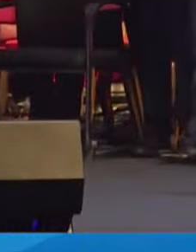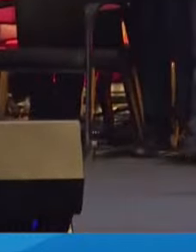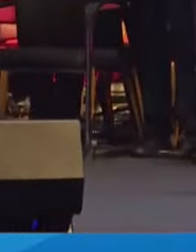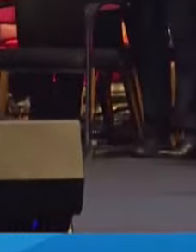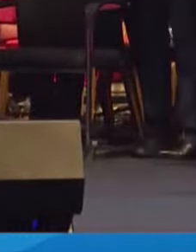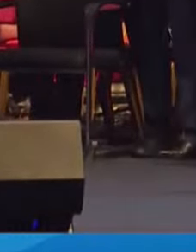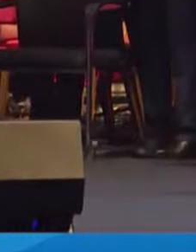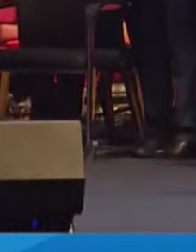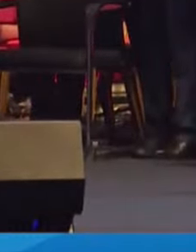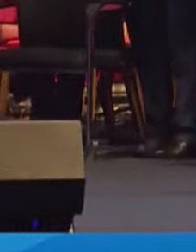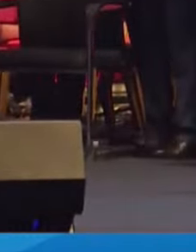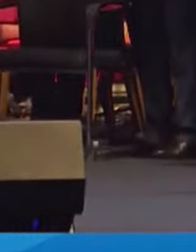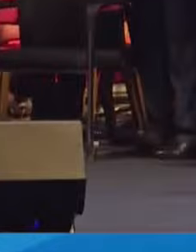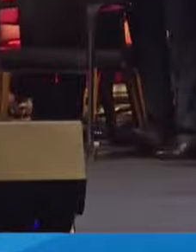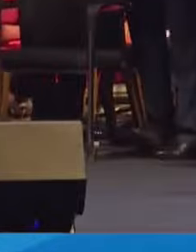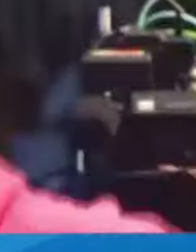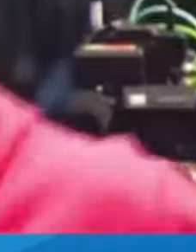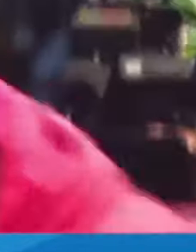again